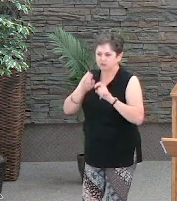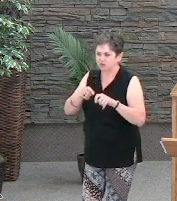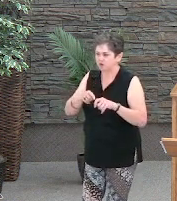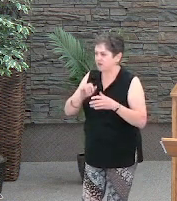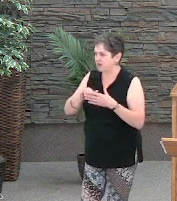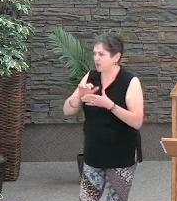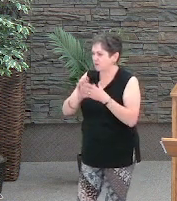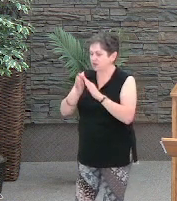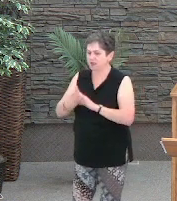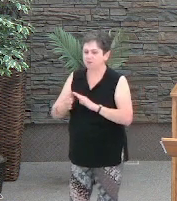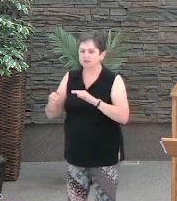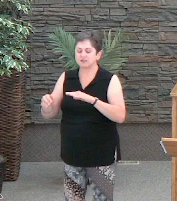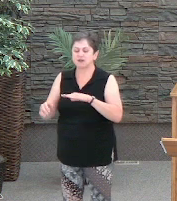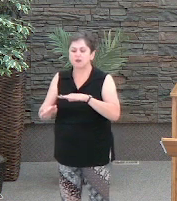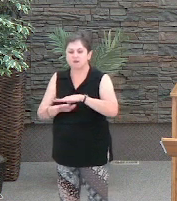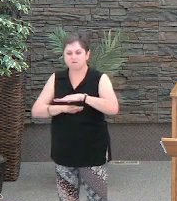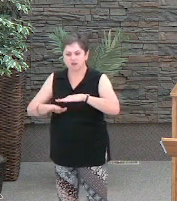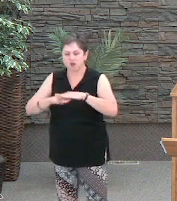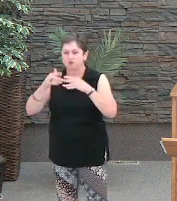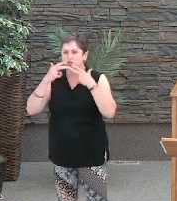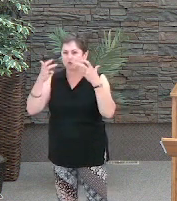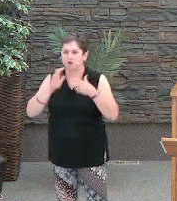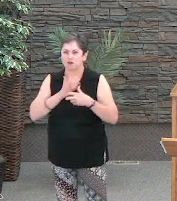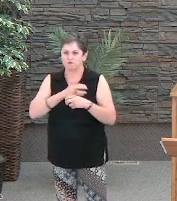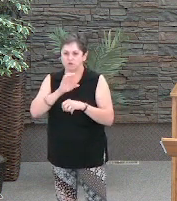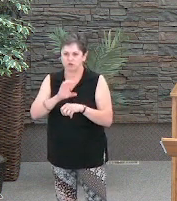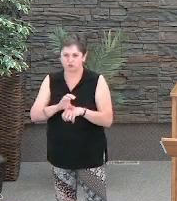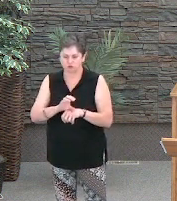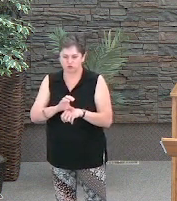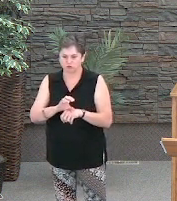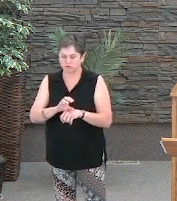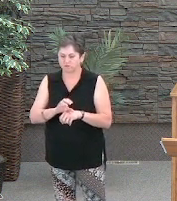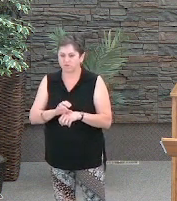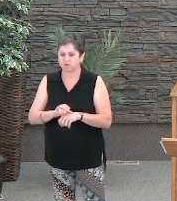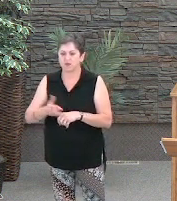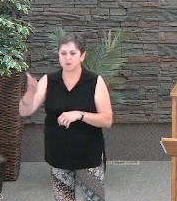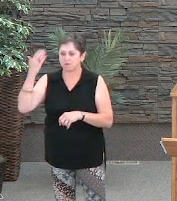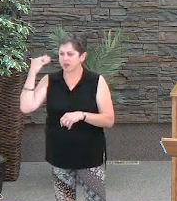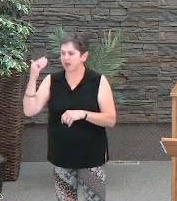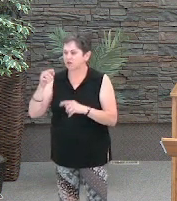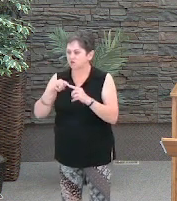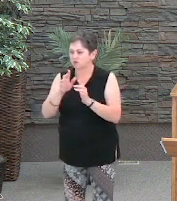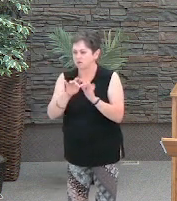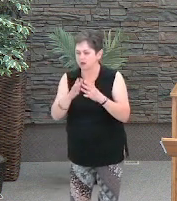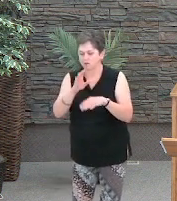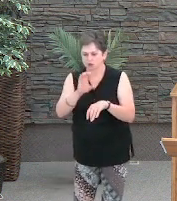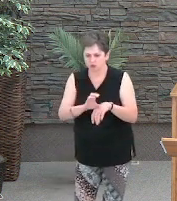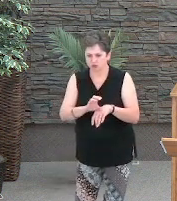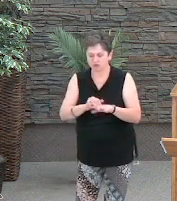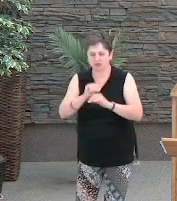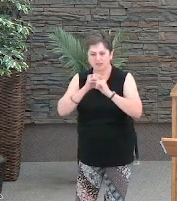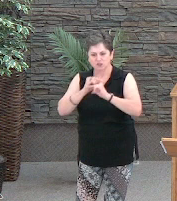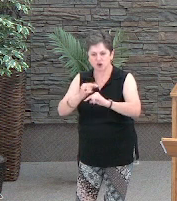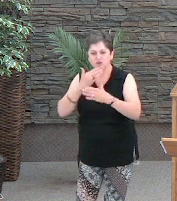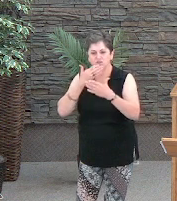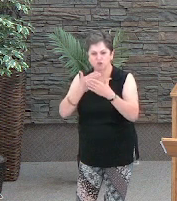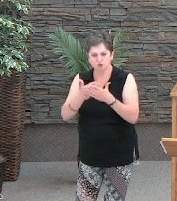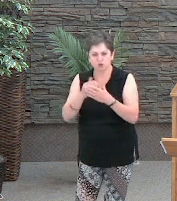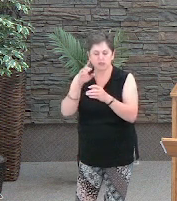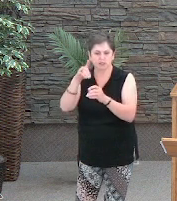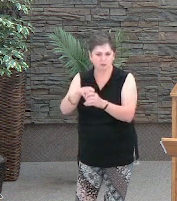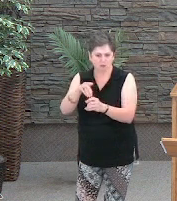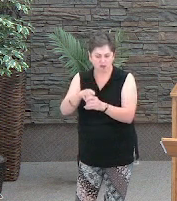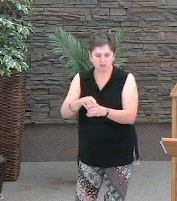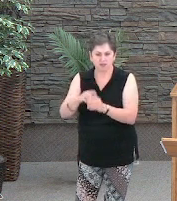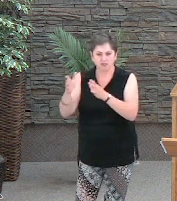that becomes the founding cry of our church. A back-to-the-Bible church that's guarding the good deposit,